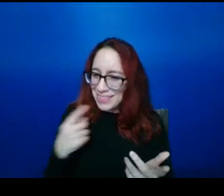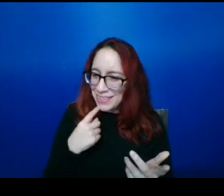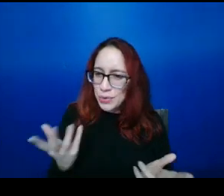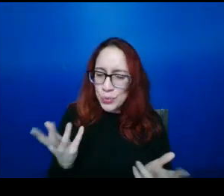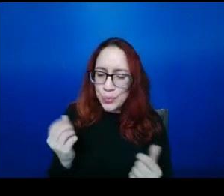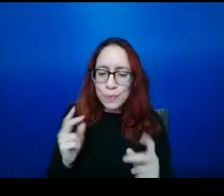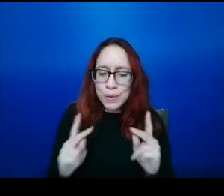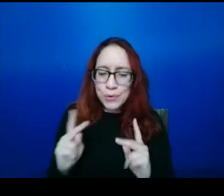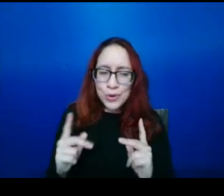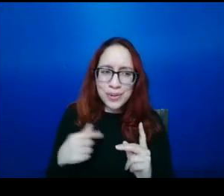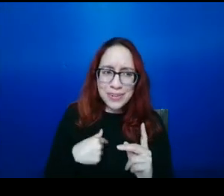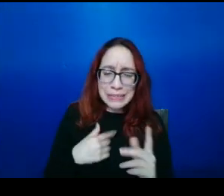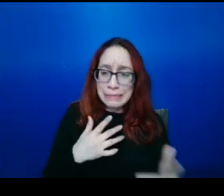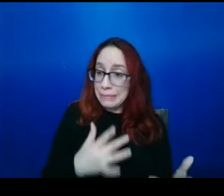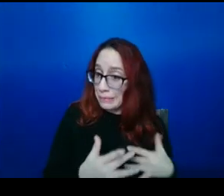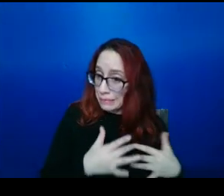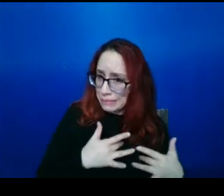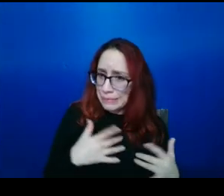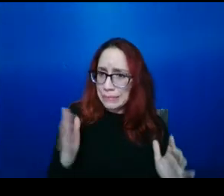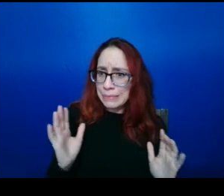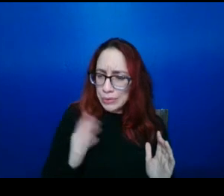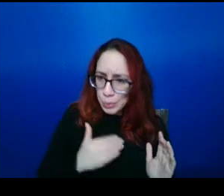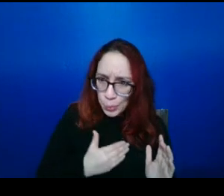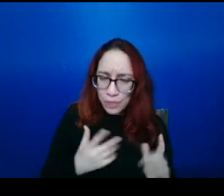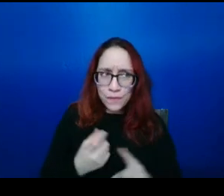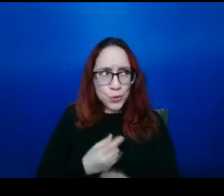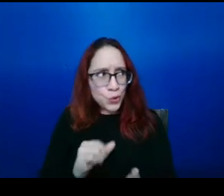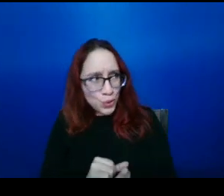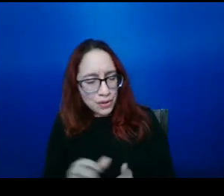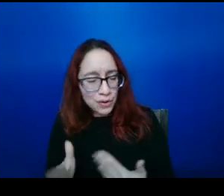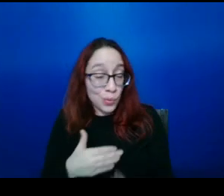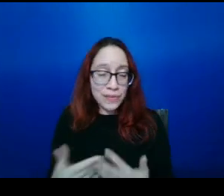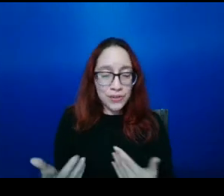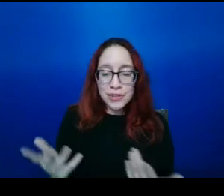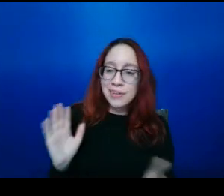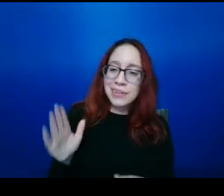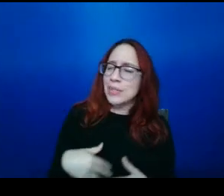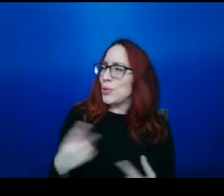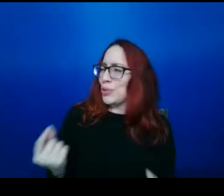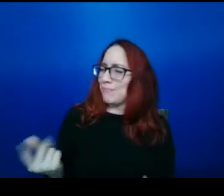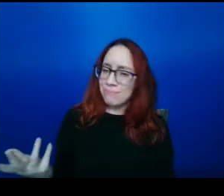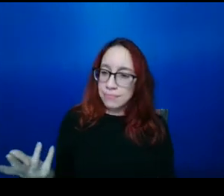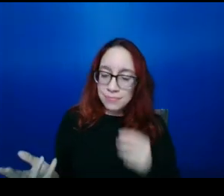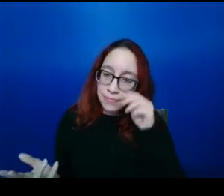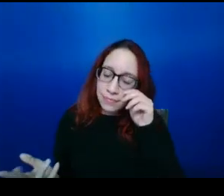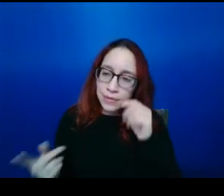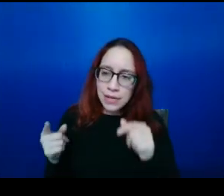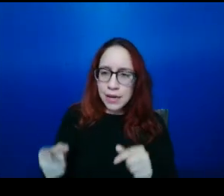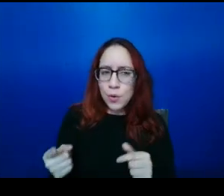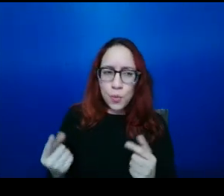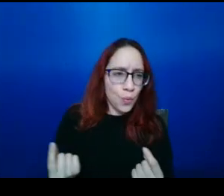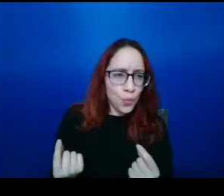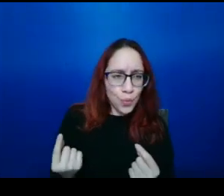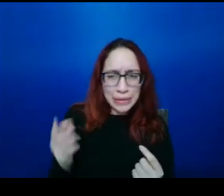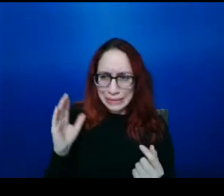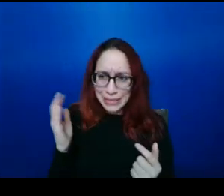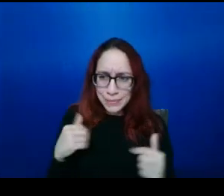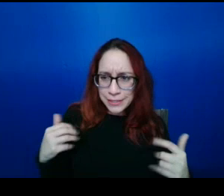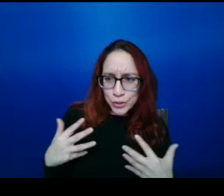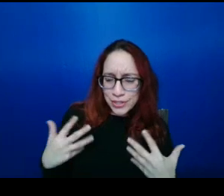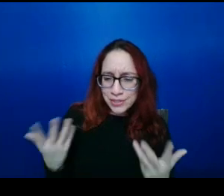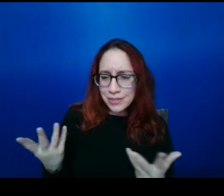were people who were concerned about us from New York or from, you know, wherever, and what are you doing, and this seems scary,